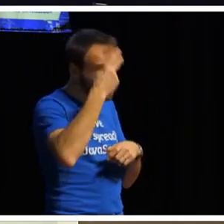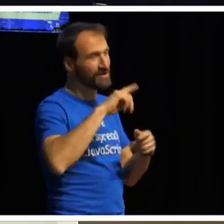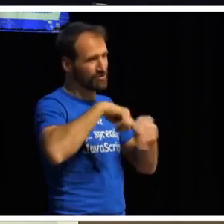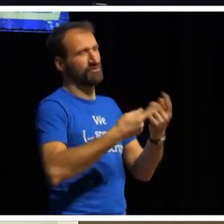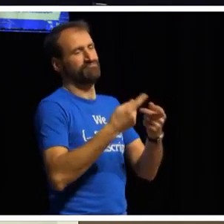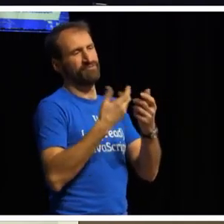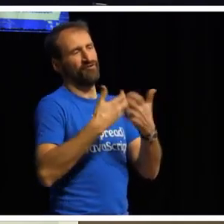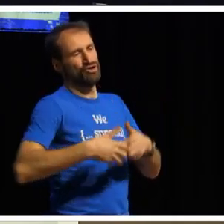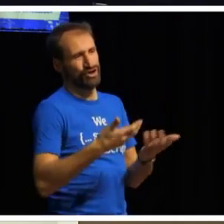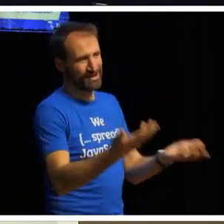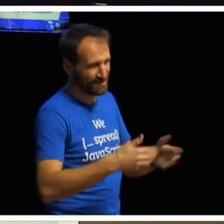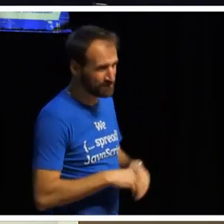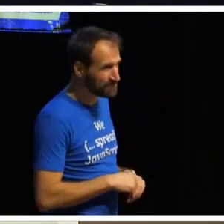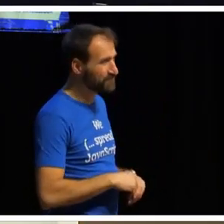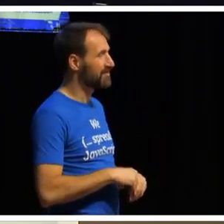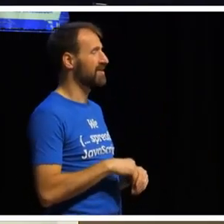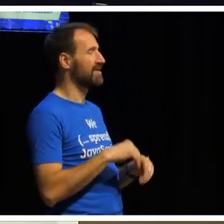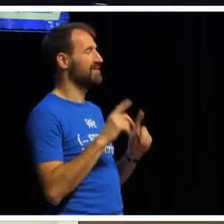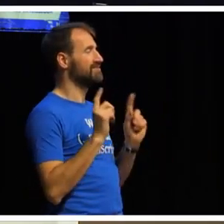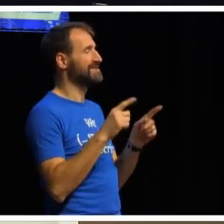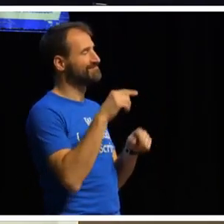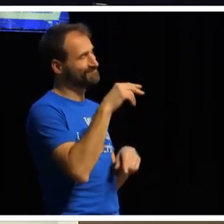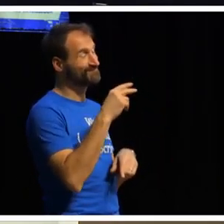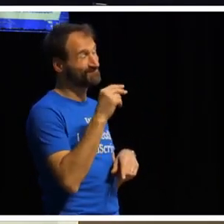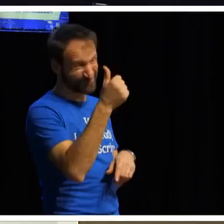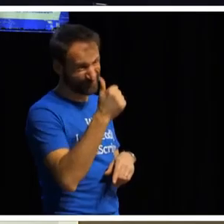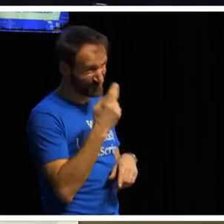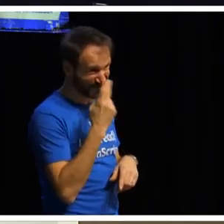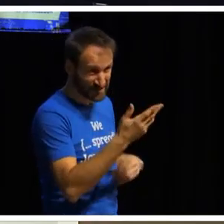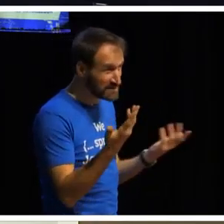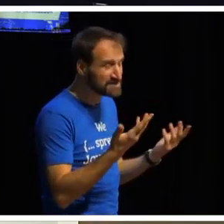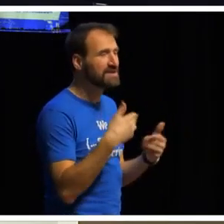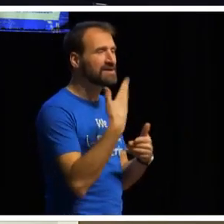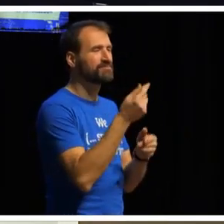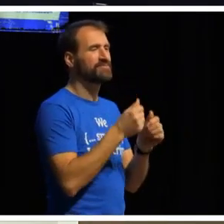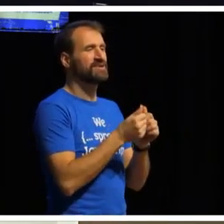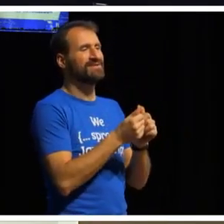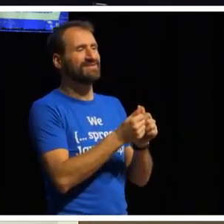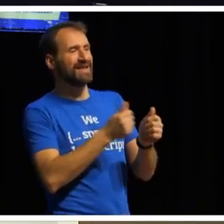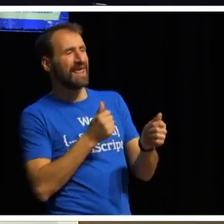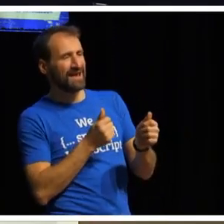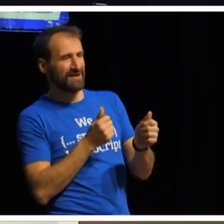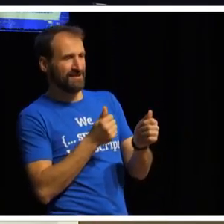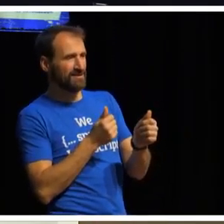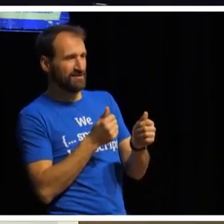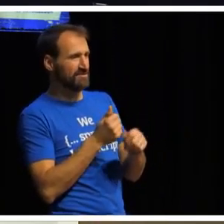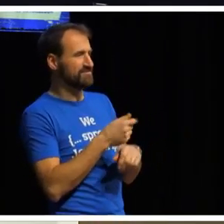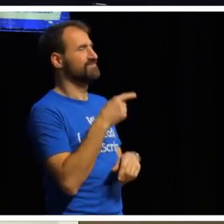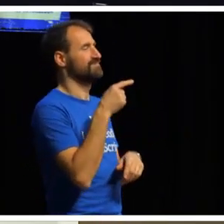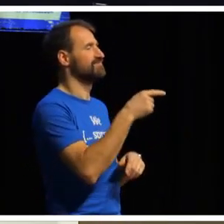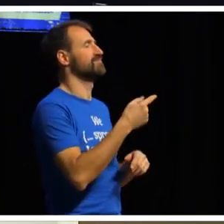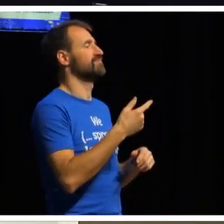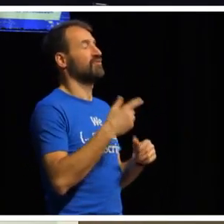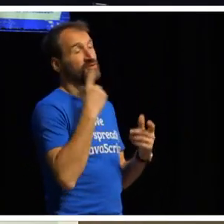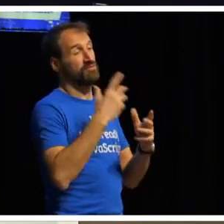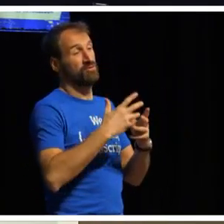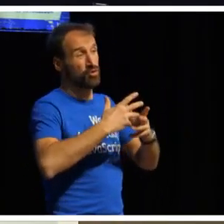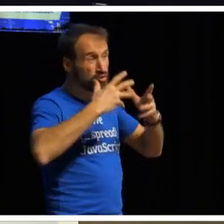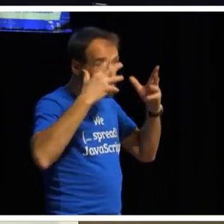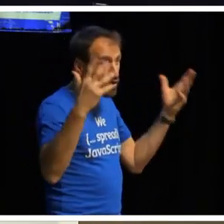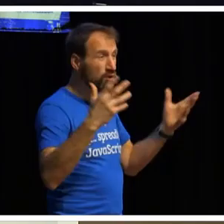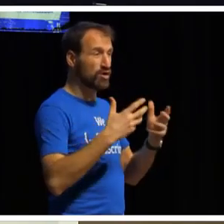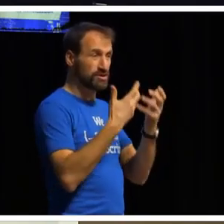thing you notice is that there's a delay in there, which, you know, if that was in a web browser, that would totally kill stuff. And it's not a great